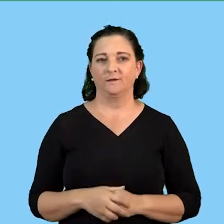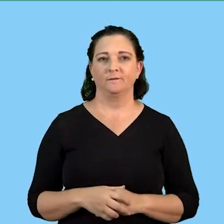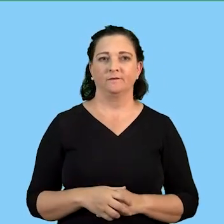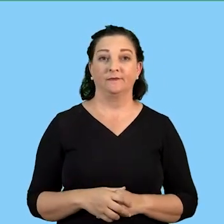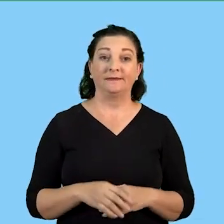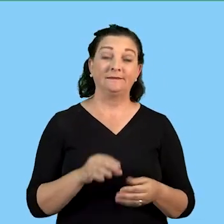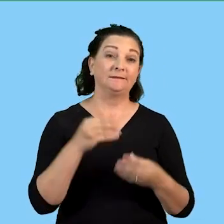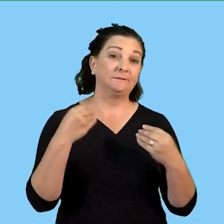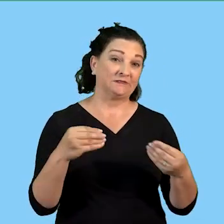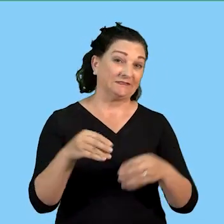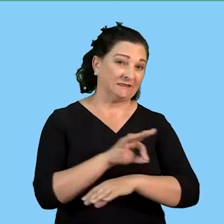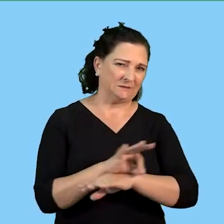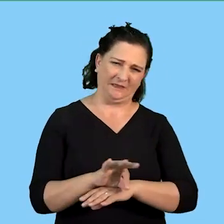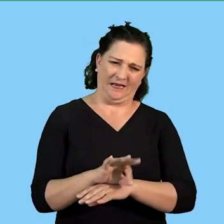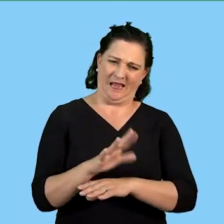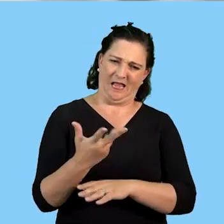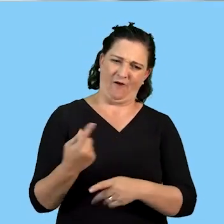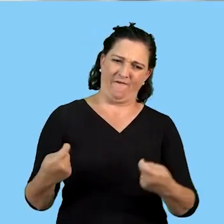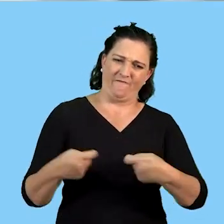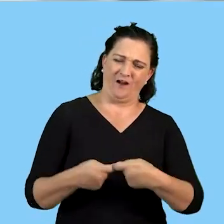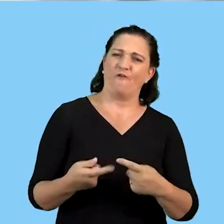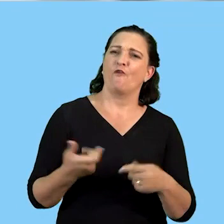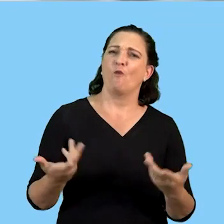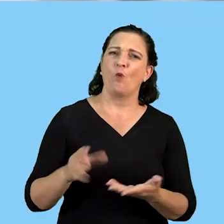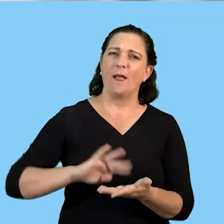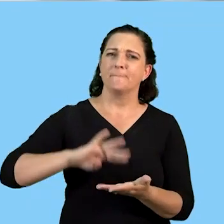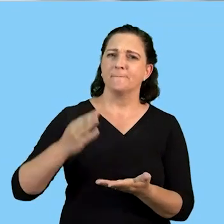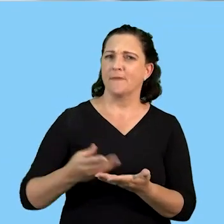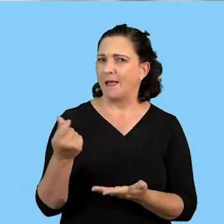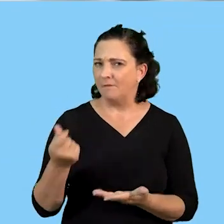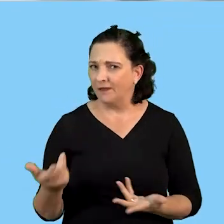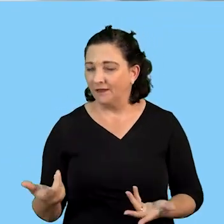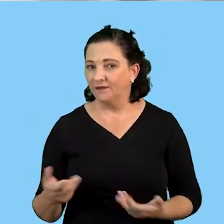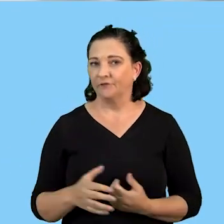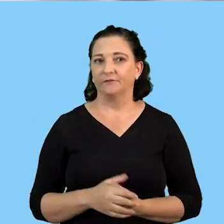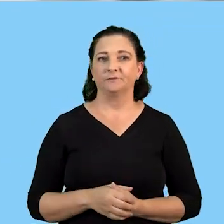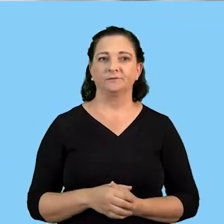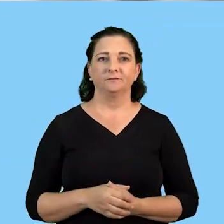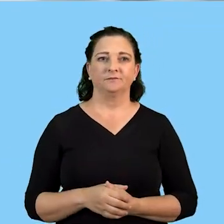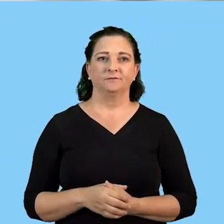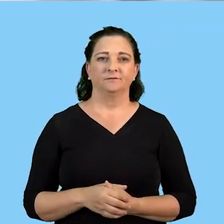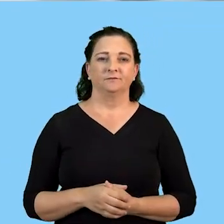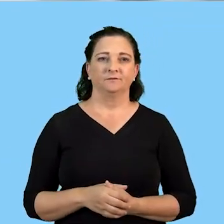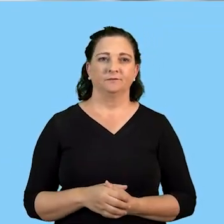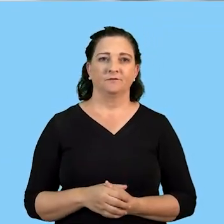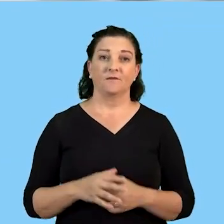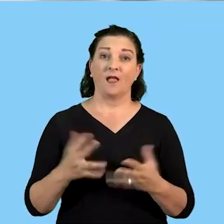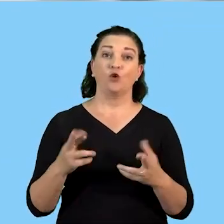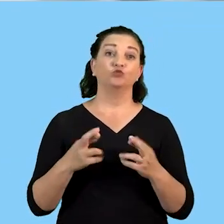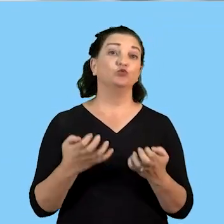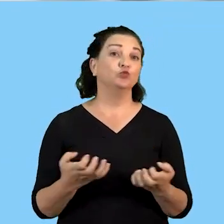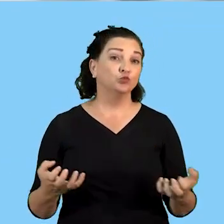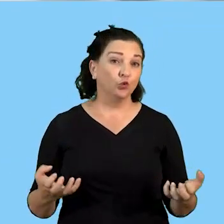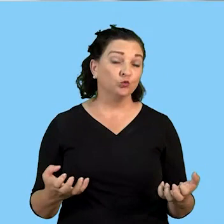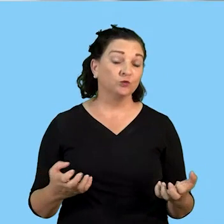resourced. We get it under the business plan. How is the business going to be funded? How will they get their money in order for them to start